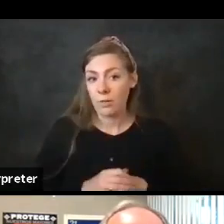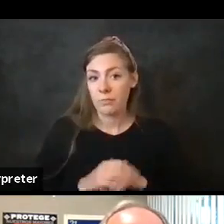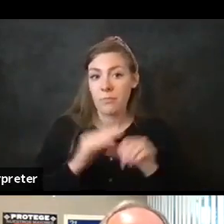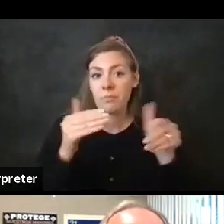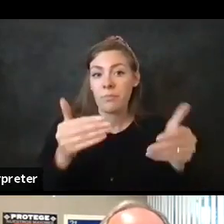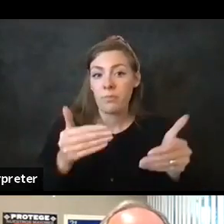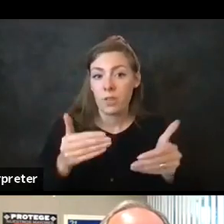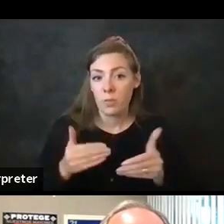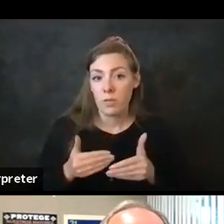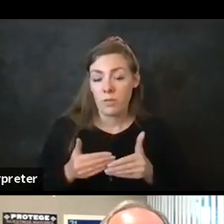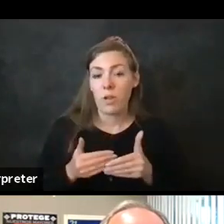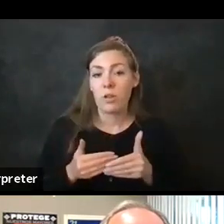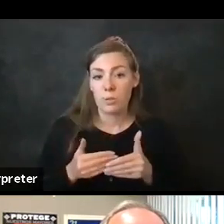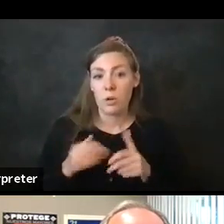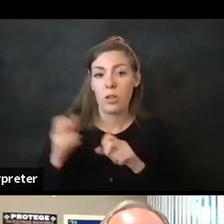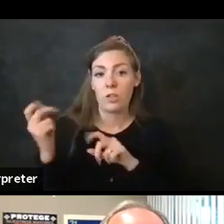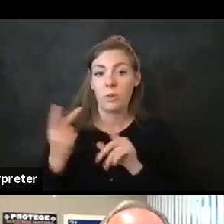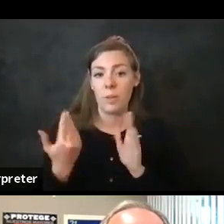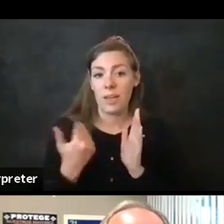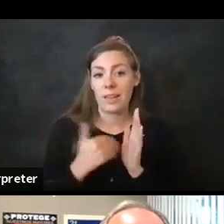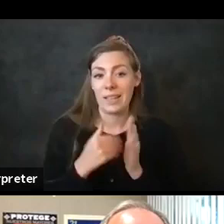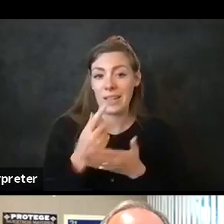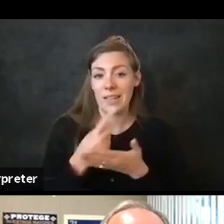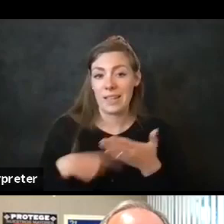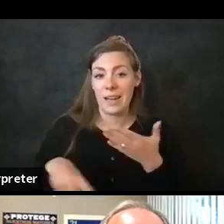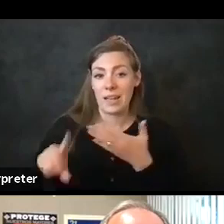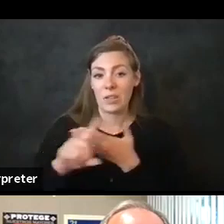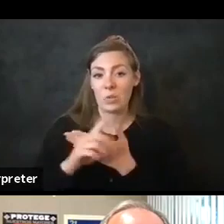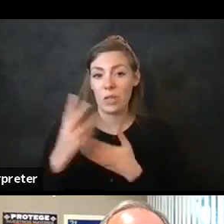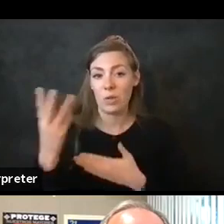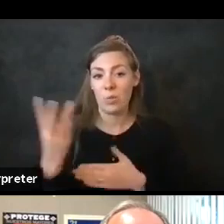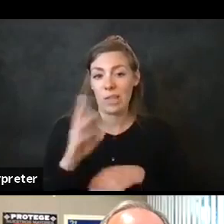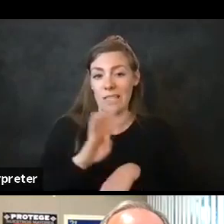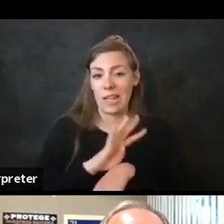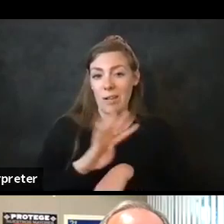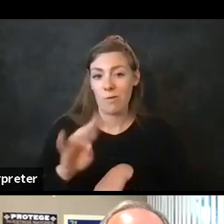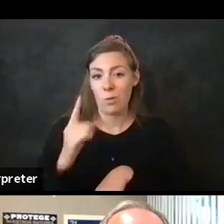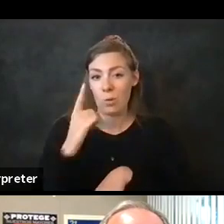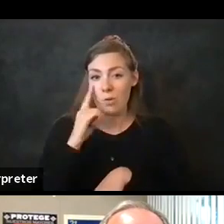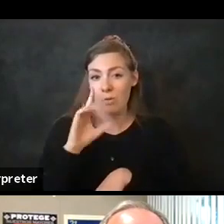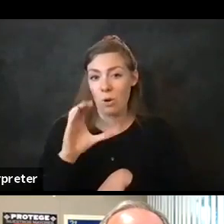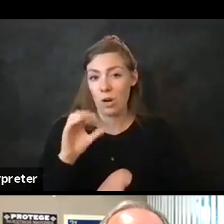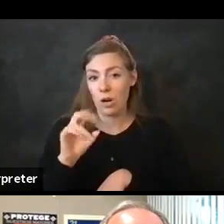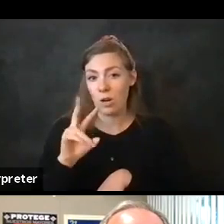you all to be back with us again next Wednesday at 4 o'clock for our COVID